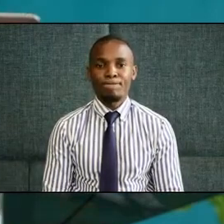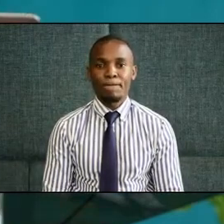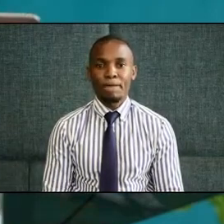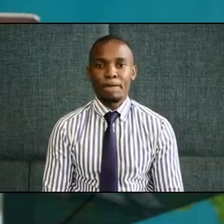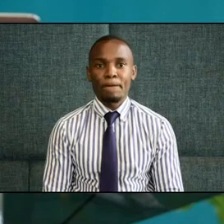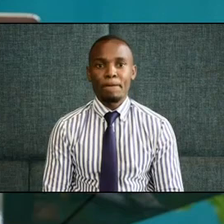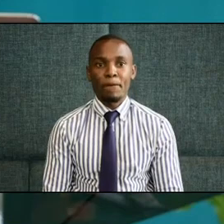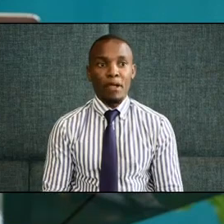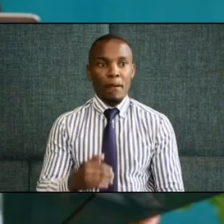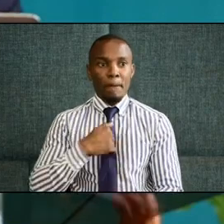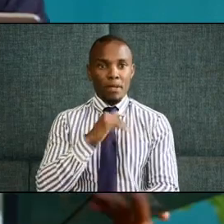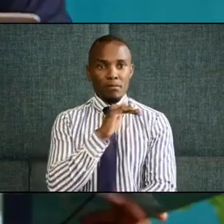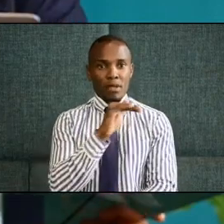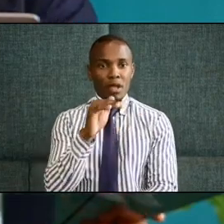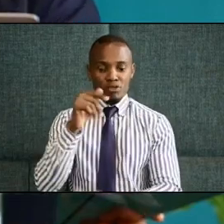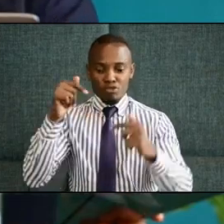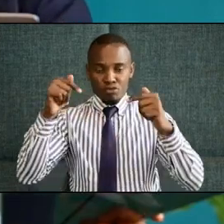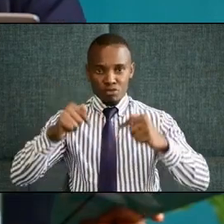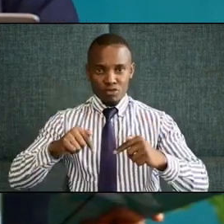I ask you today,